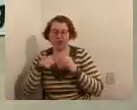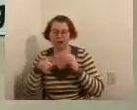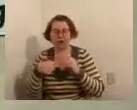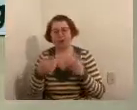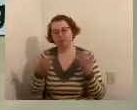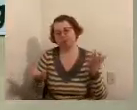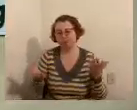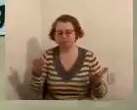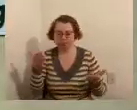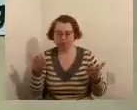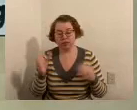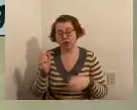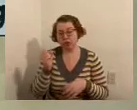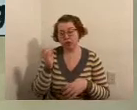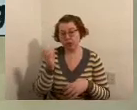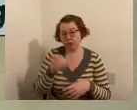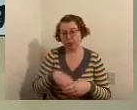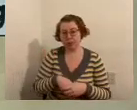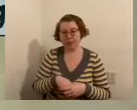So,